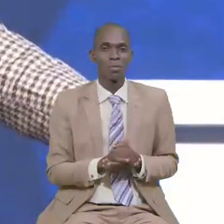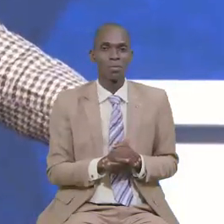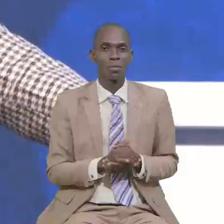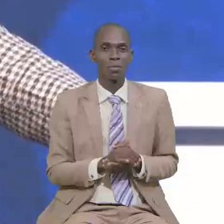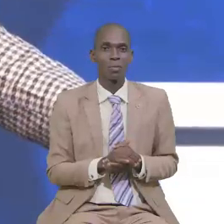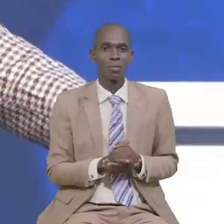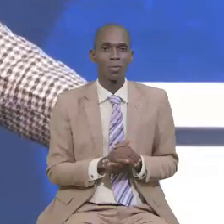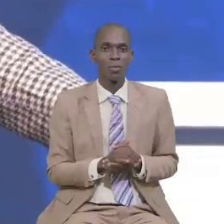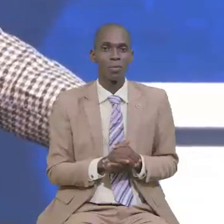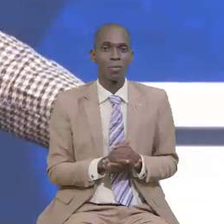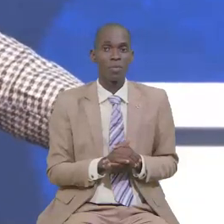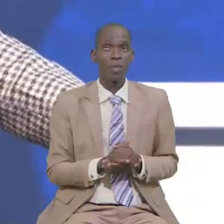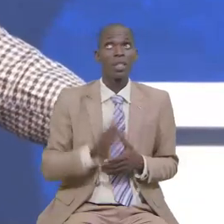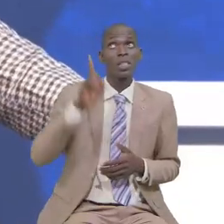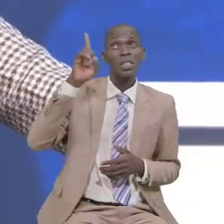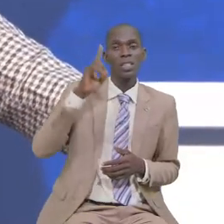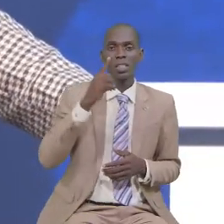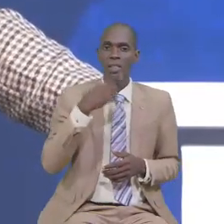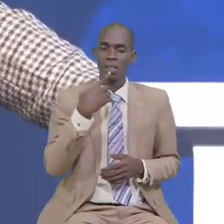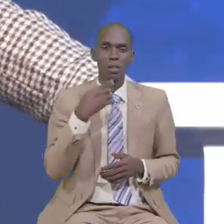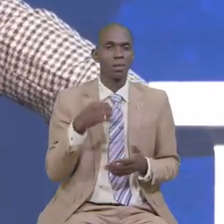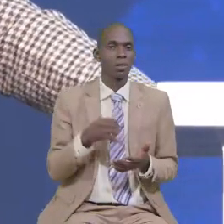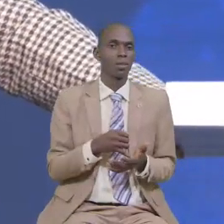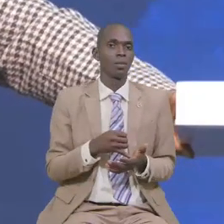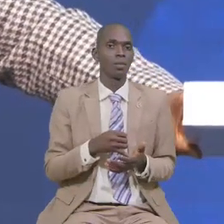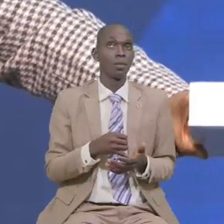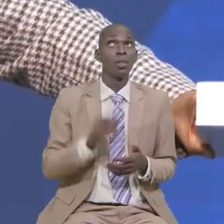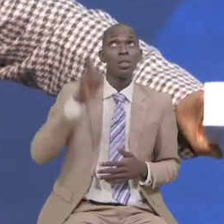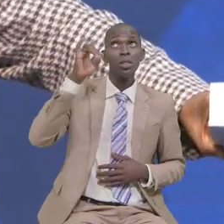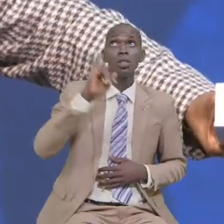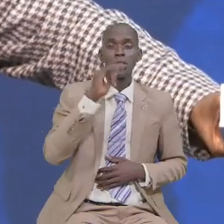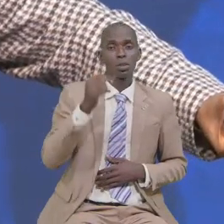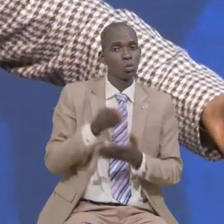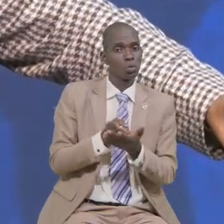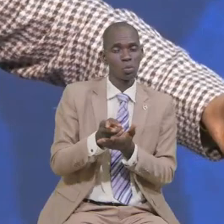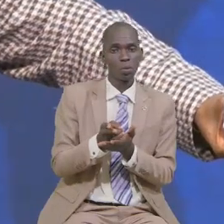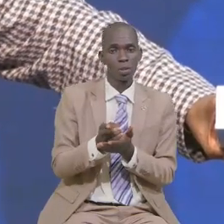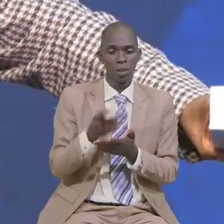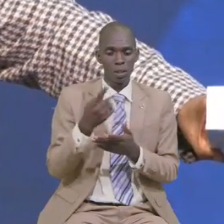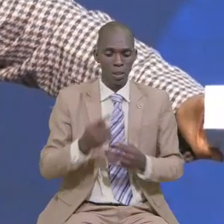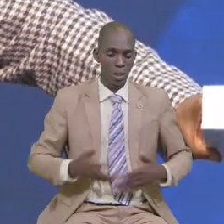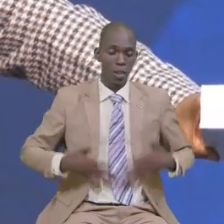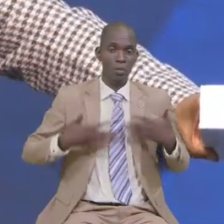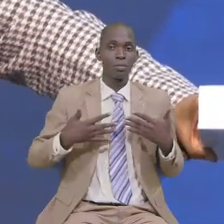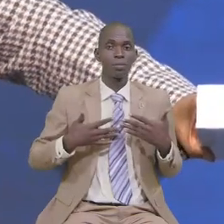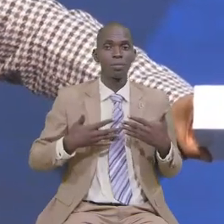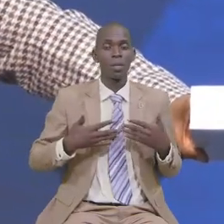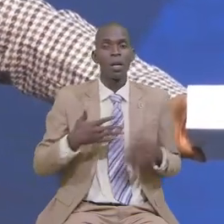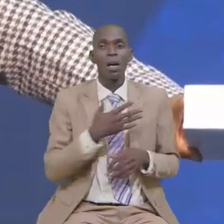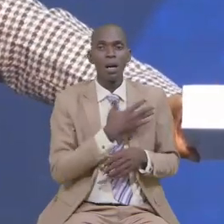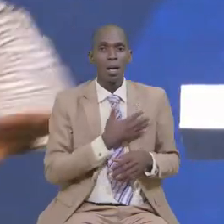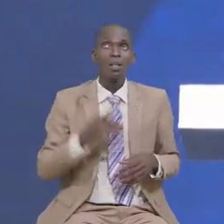He said so. He is the truth, the life, and the